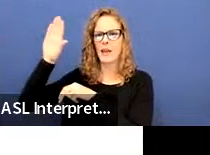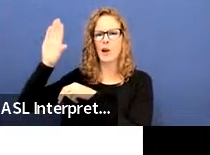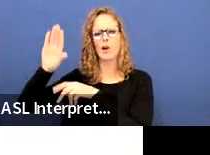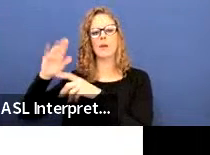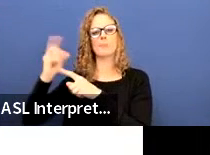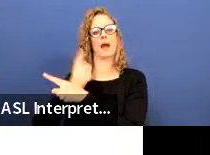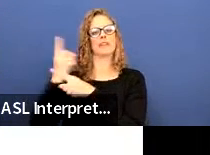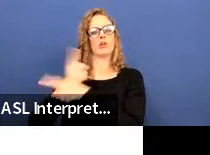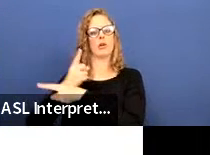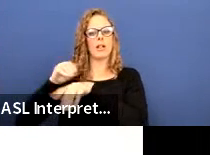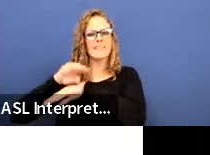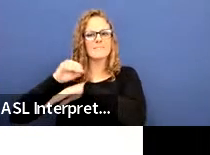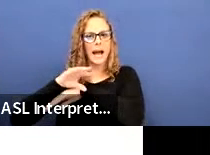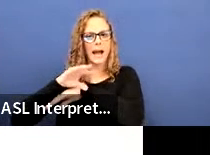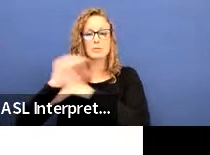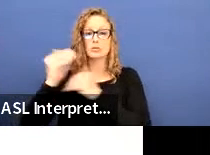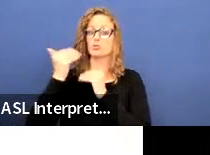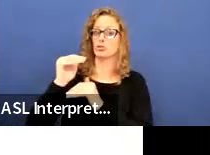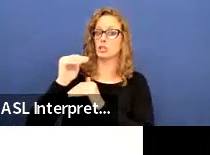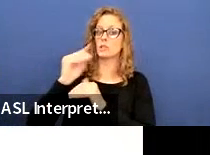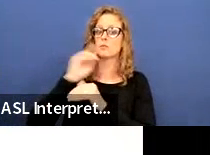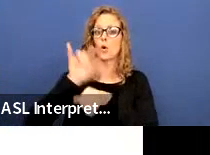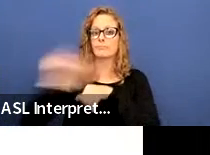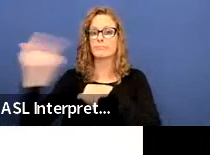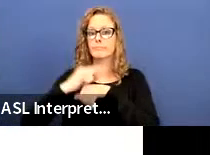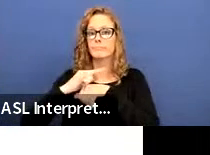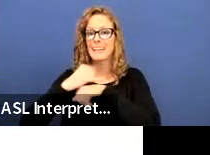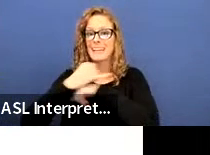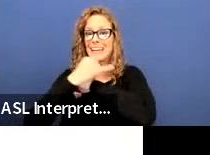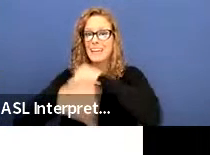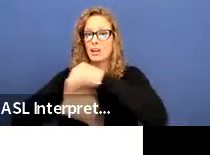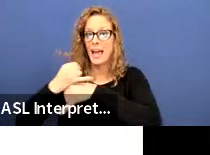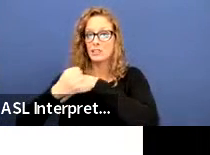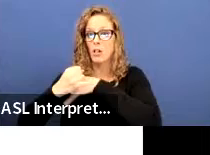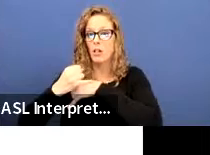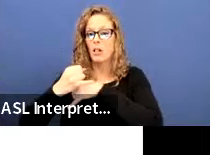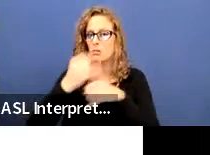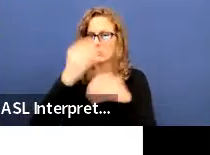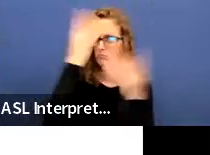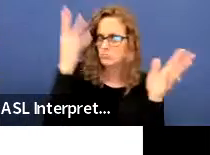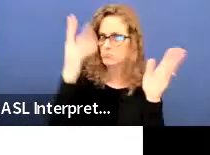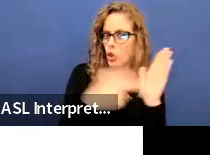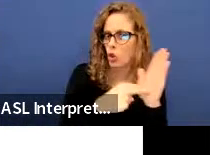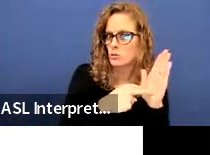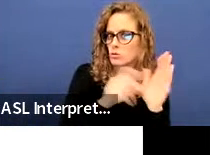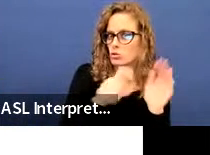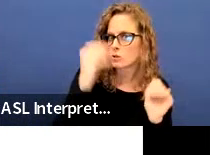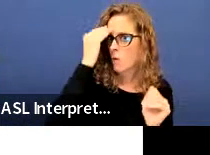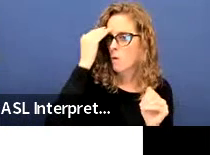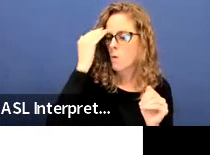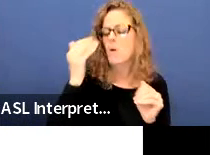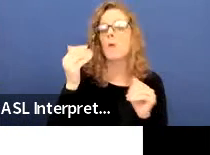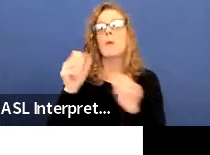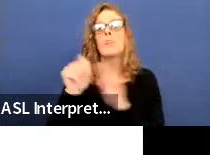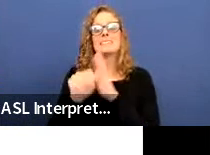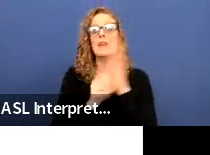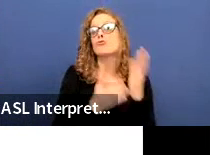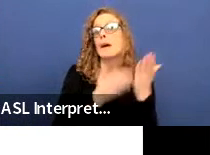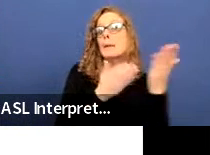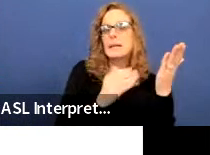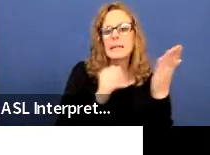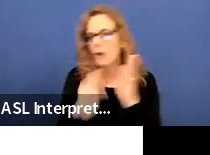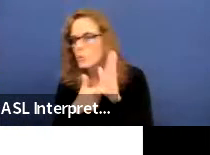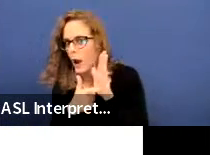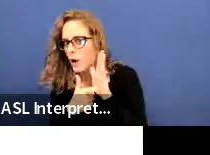specific restrictions around international travel people should be aware of. But what the state also did is recommend, not require, but